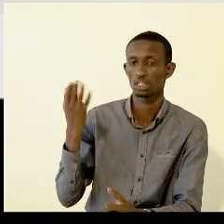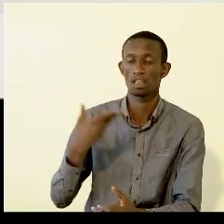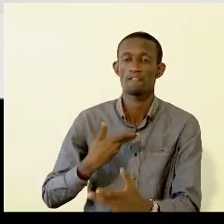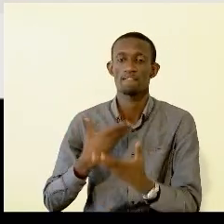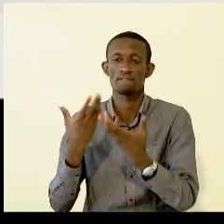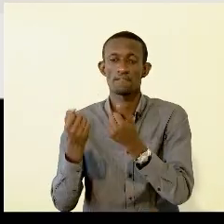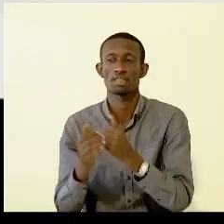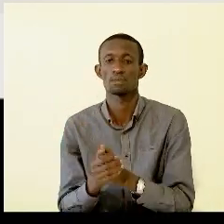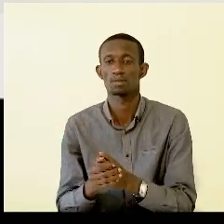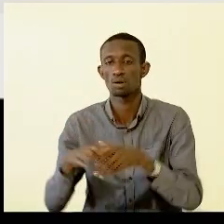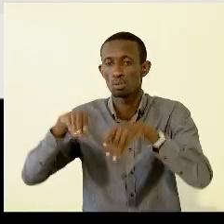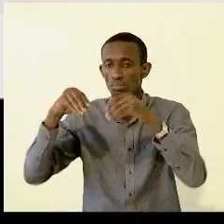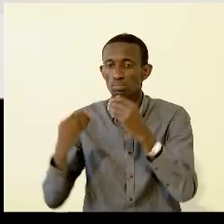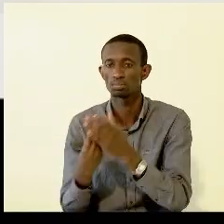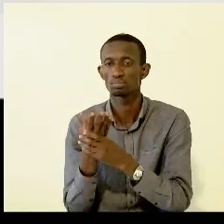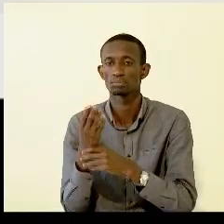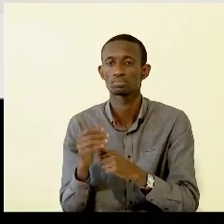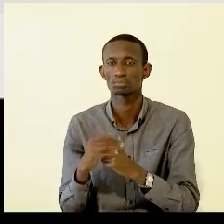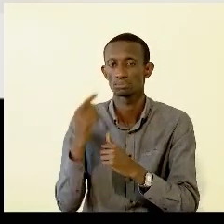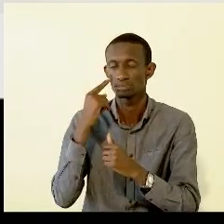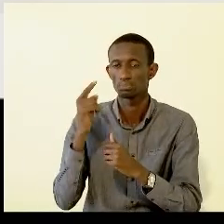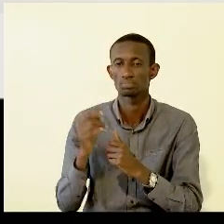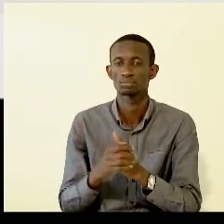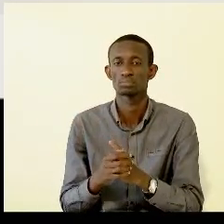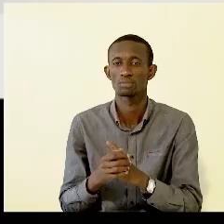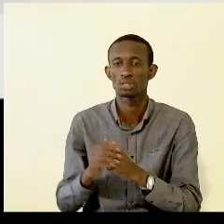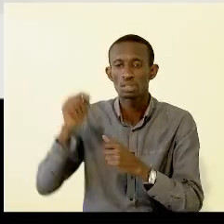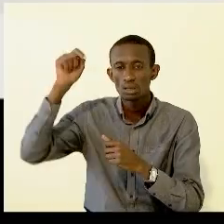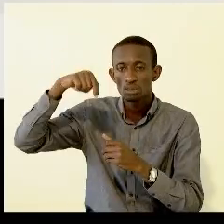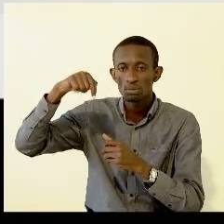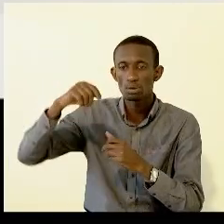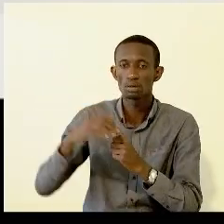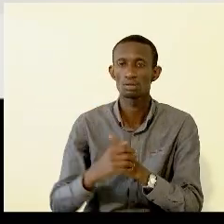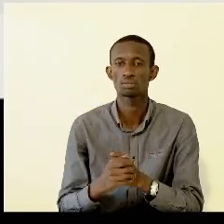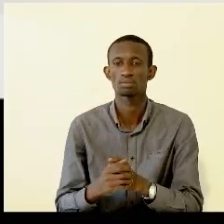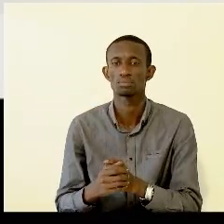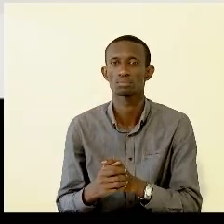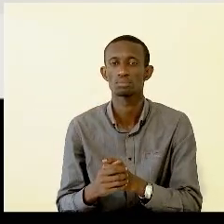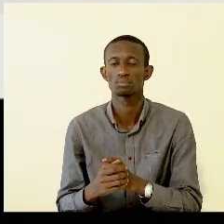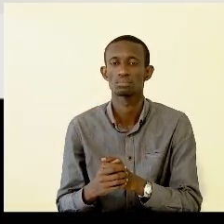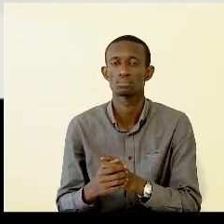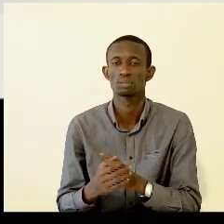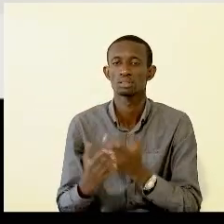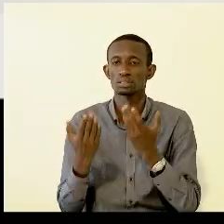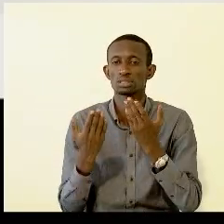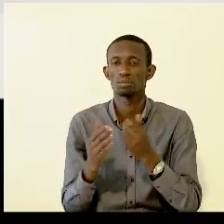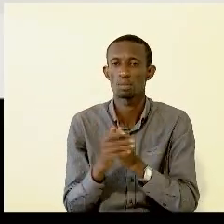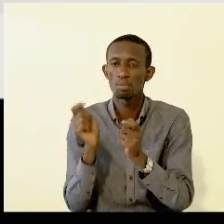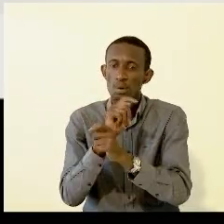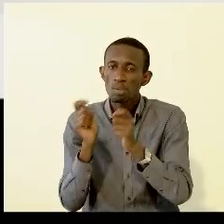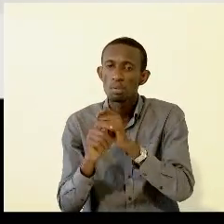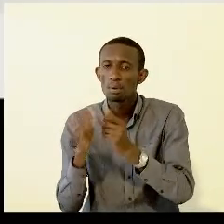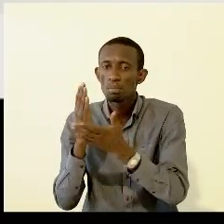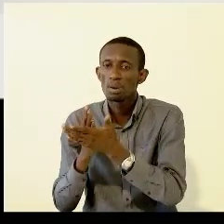have the plant, and then as you see the plant inside, it has some modified parts of the